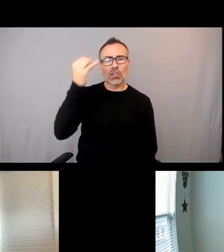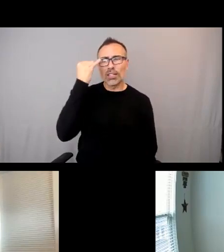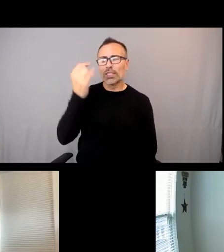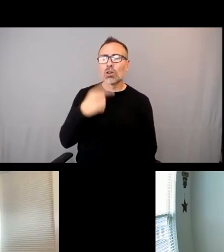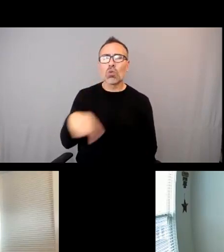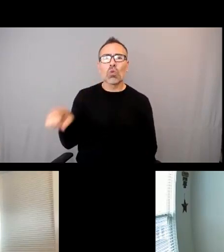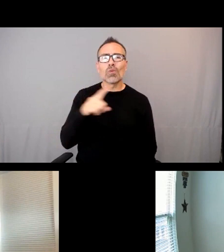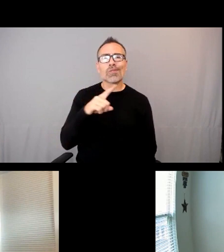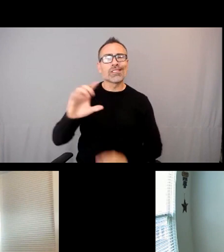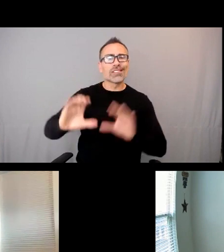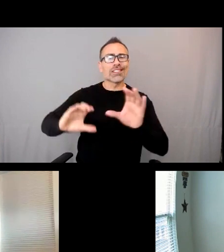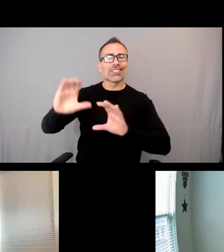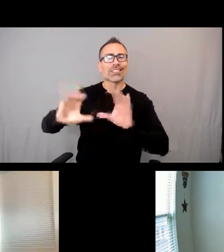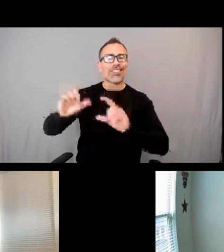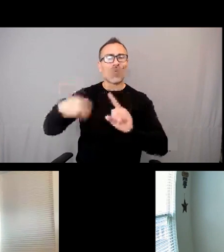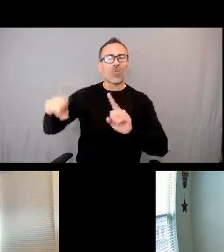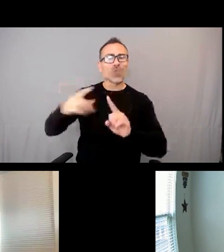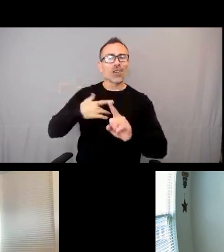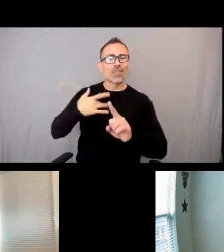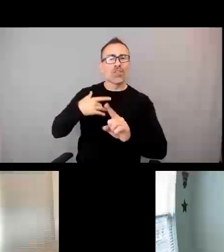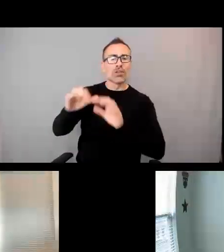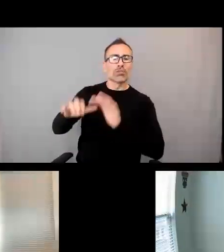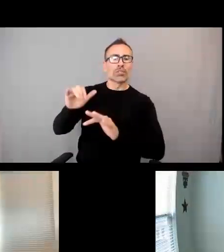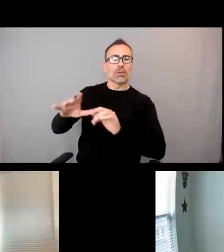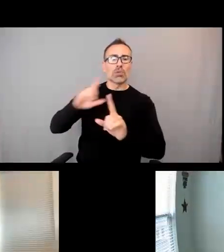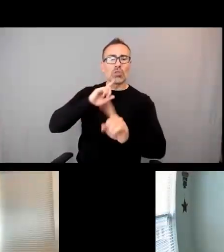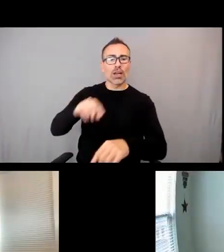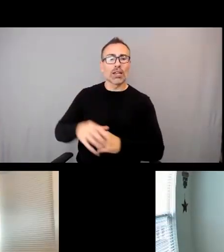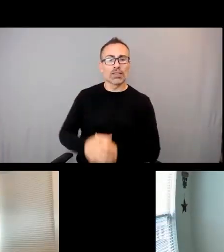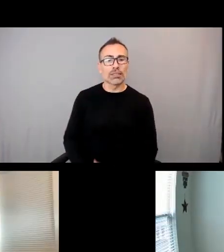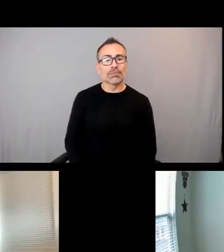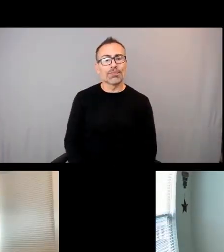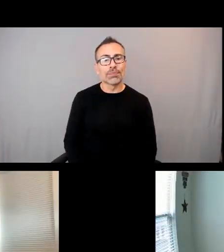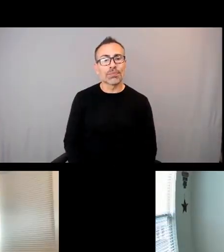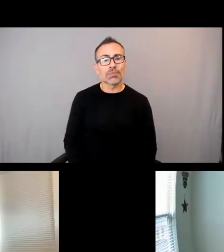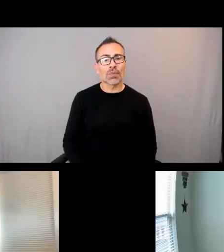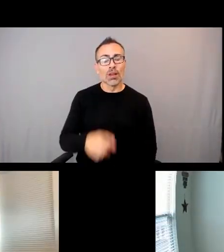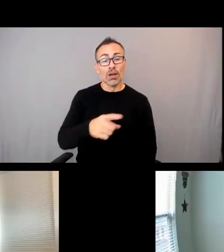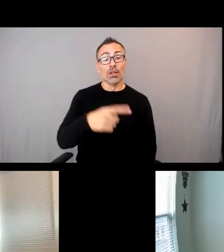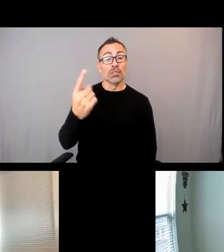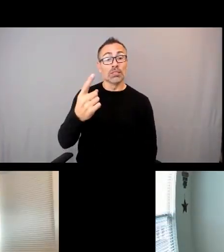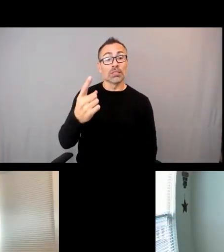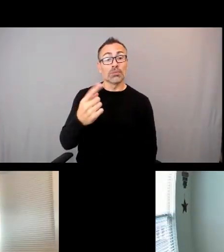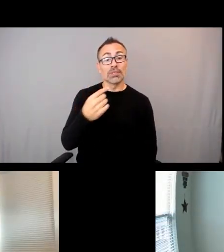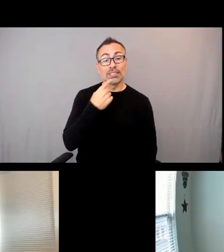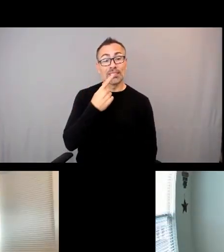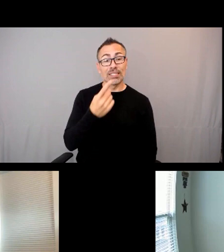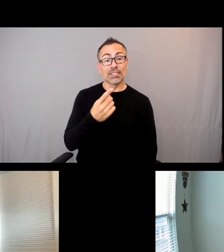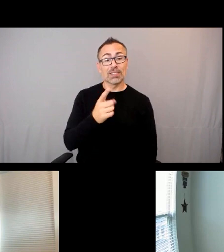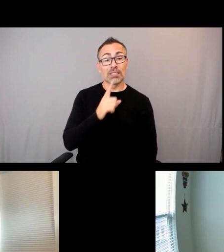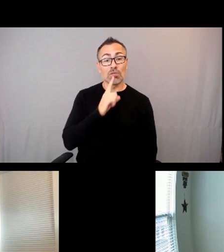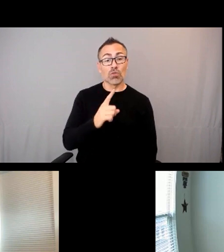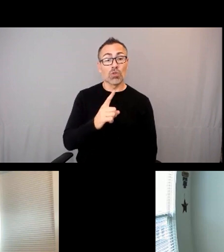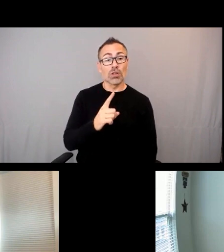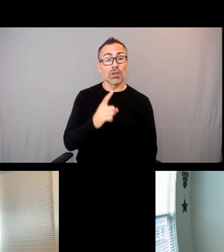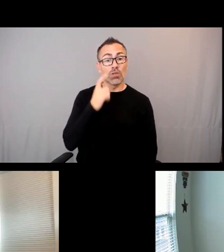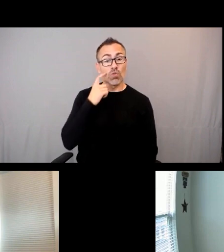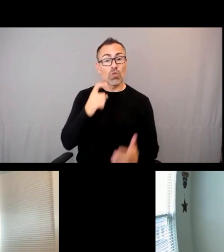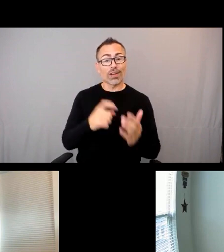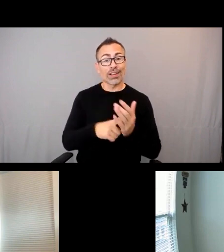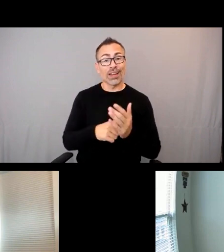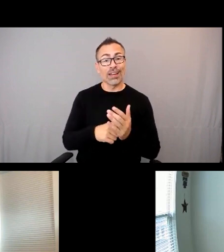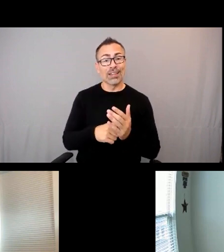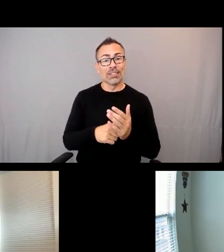you, friends? And then also, someone does recognize real grape flavored red vines are the supreme